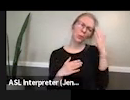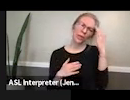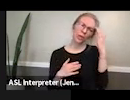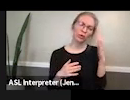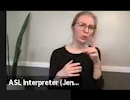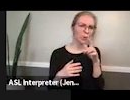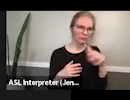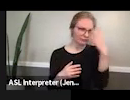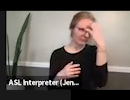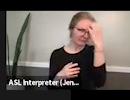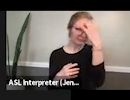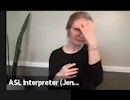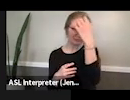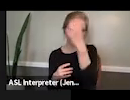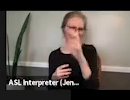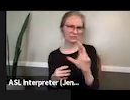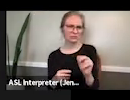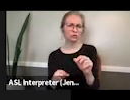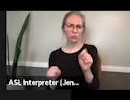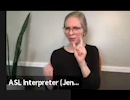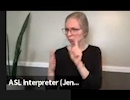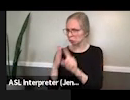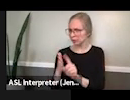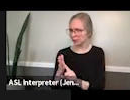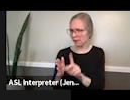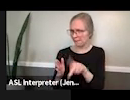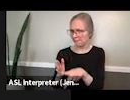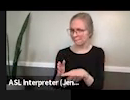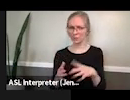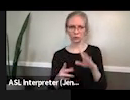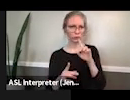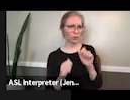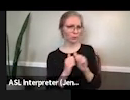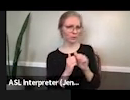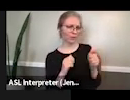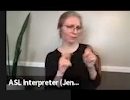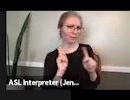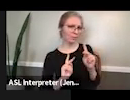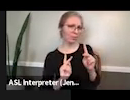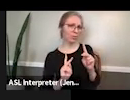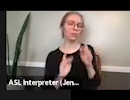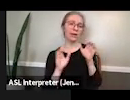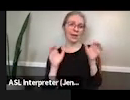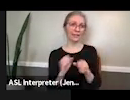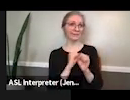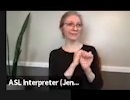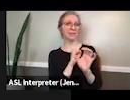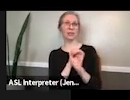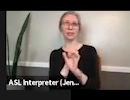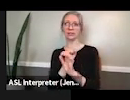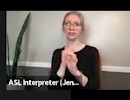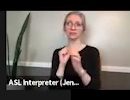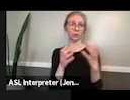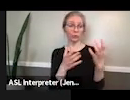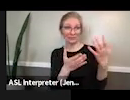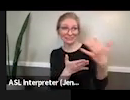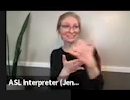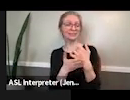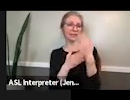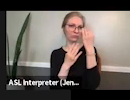by heart. You can look things up, talk to other people, actively solicit information from the family.